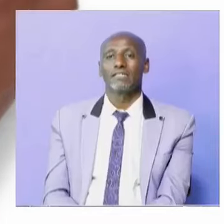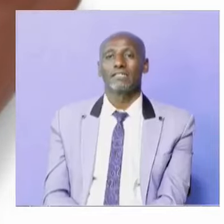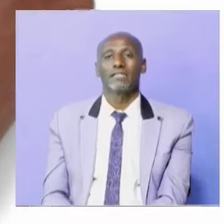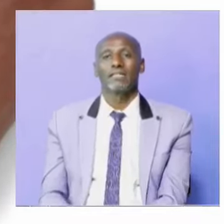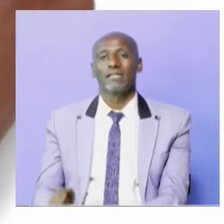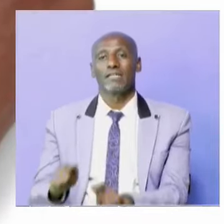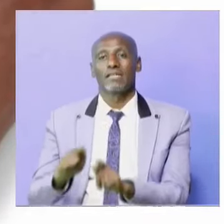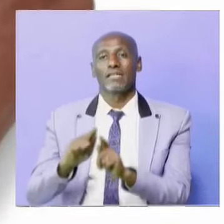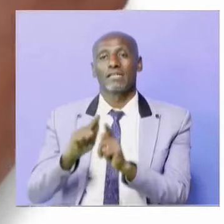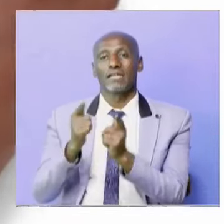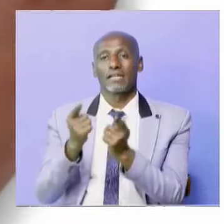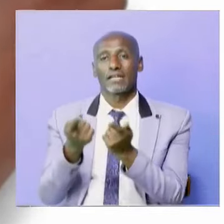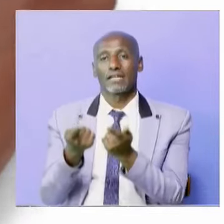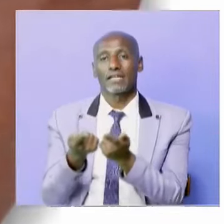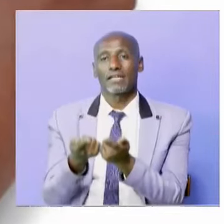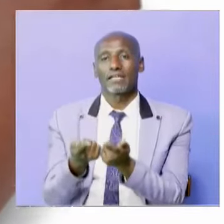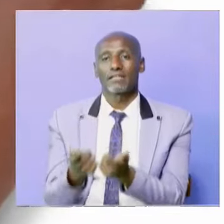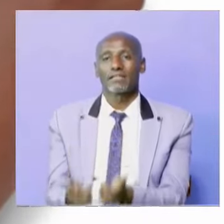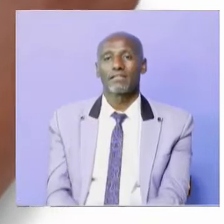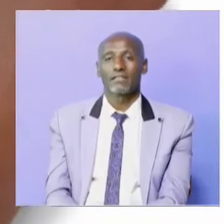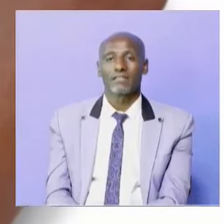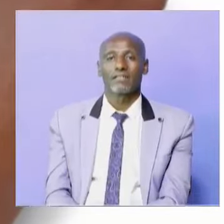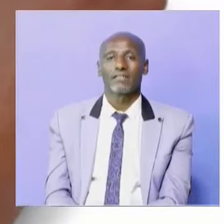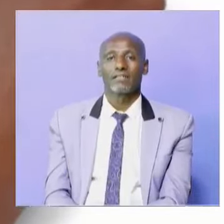We can say he is